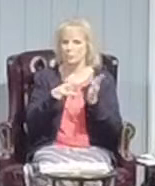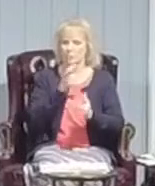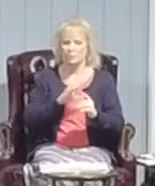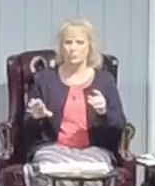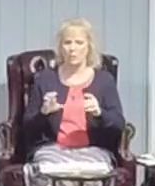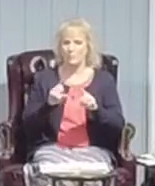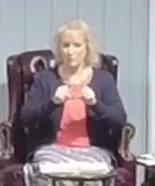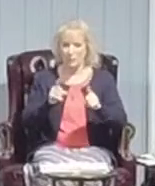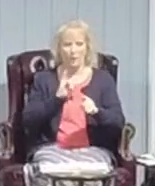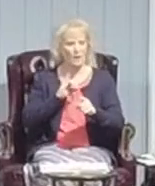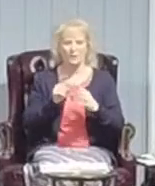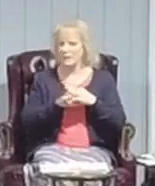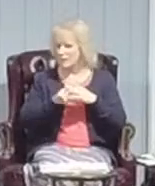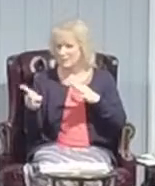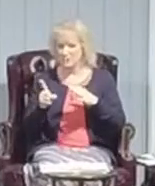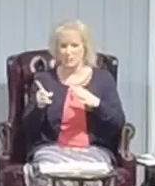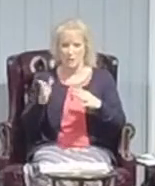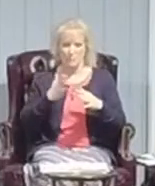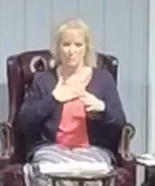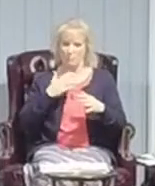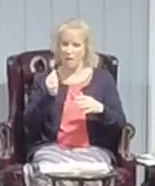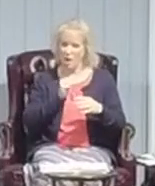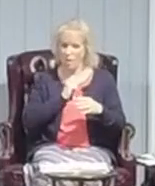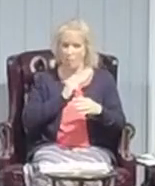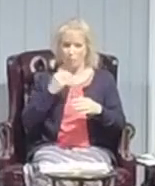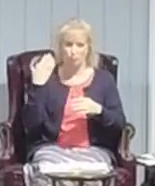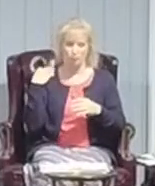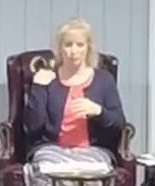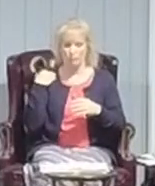I cannot escape my own role